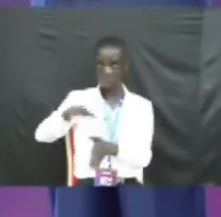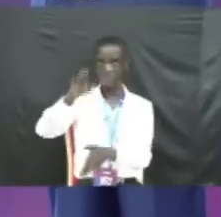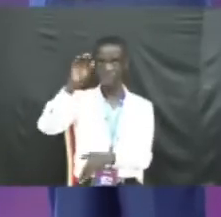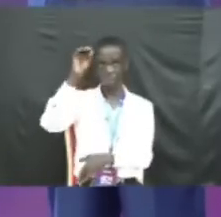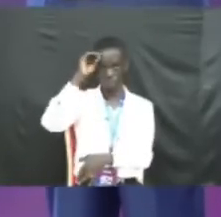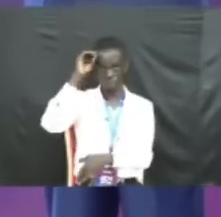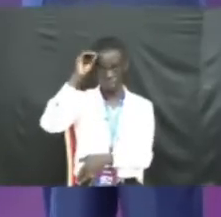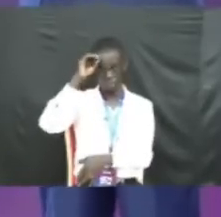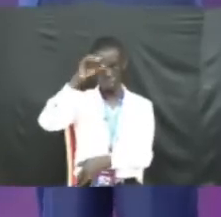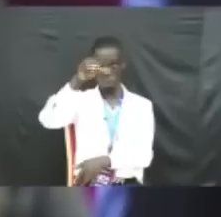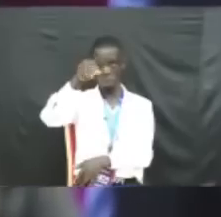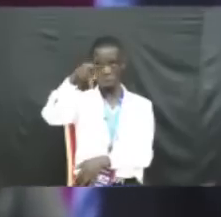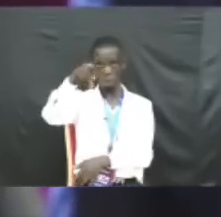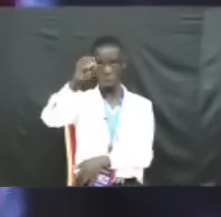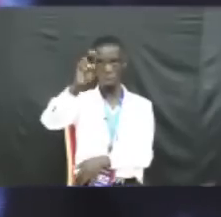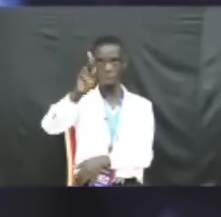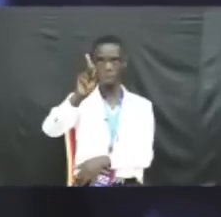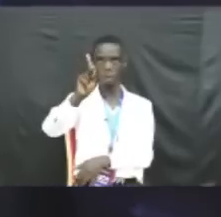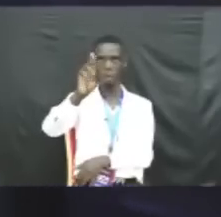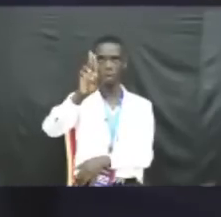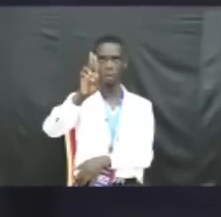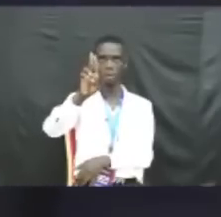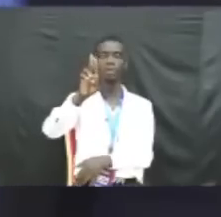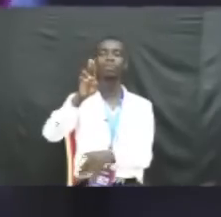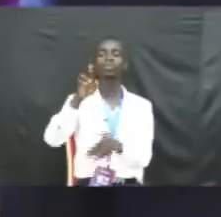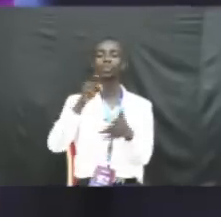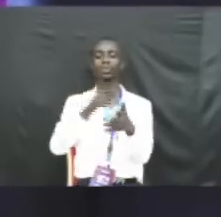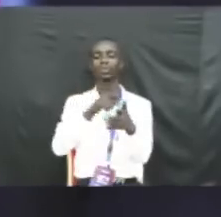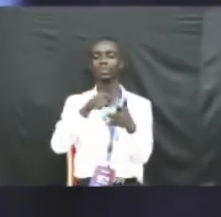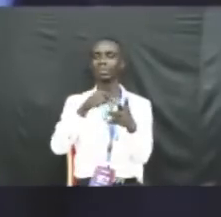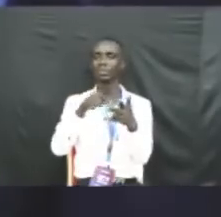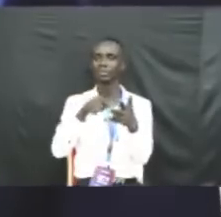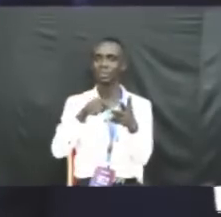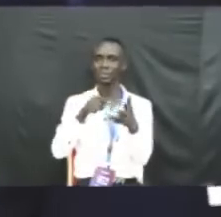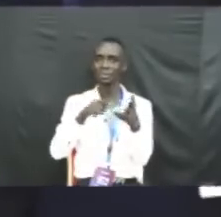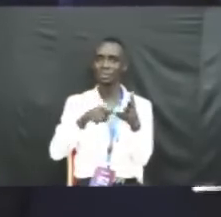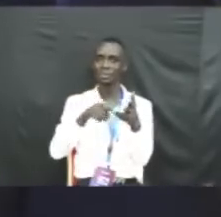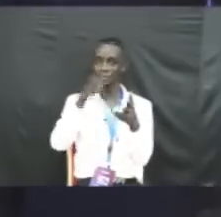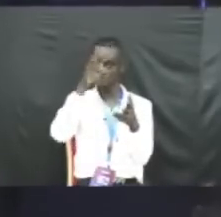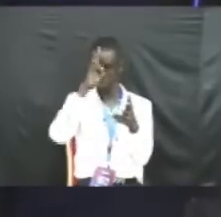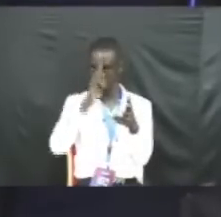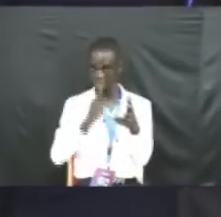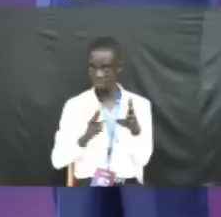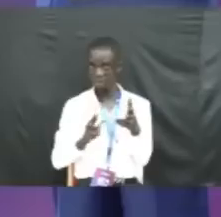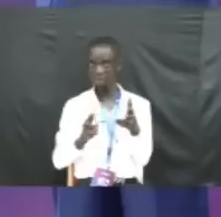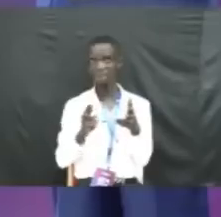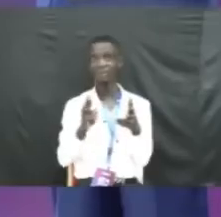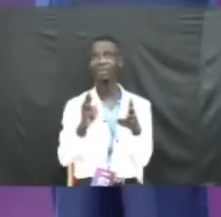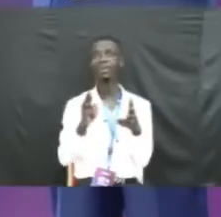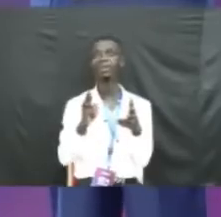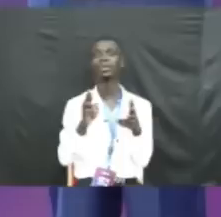and to the honor and distinguished